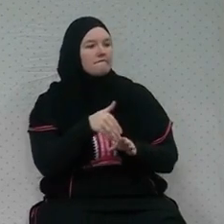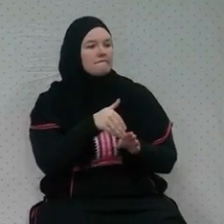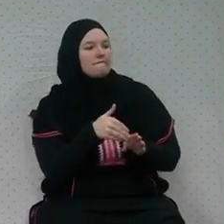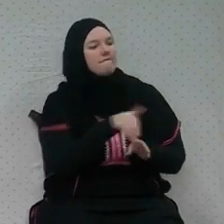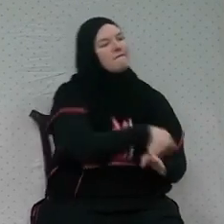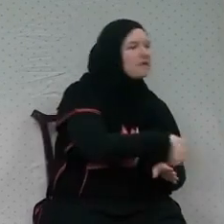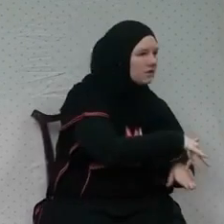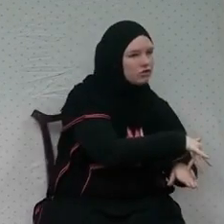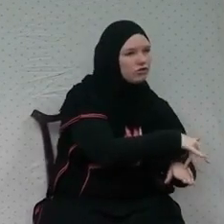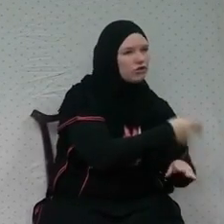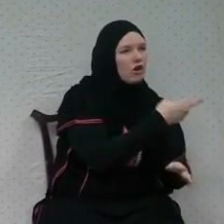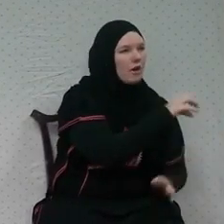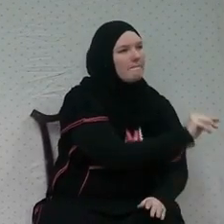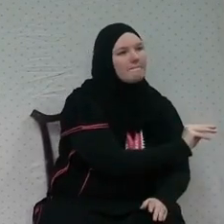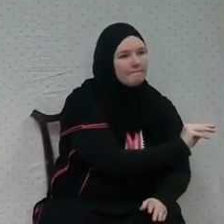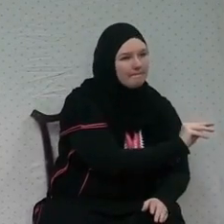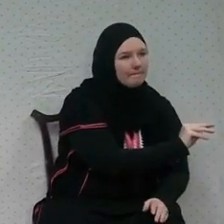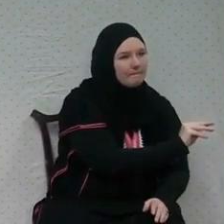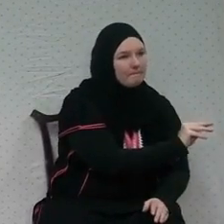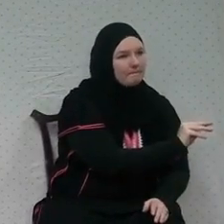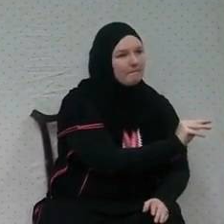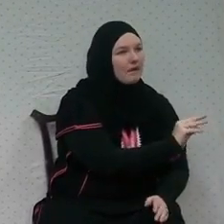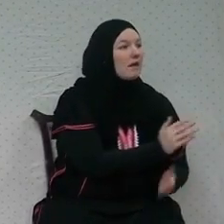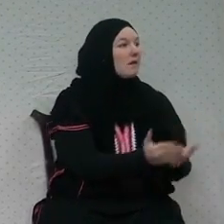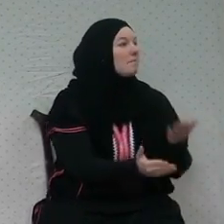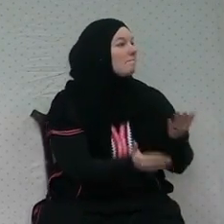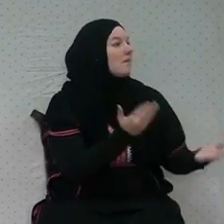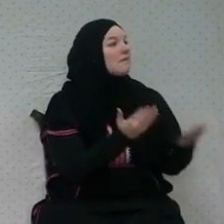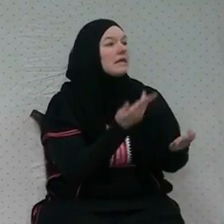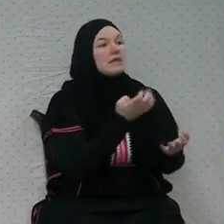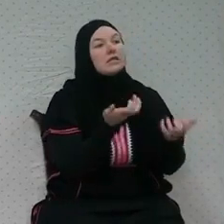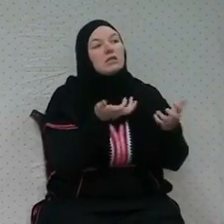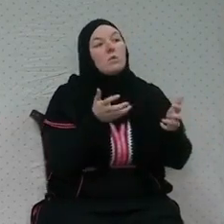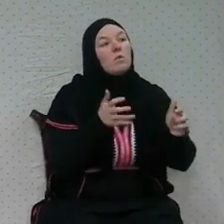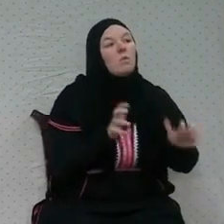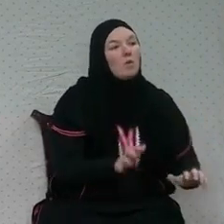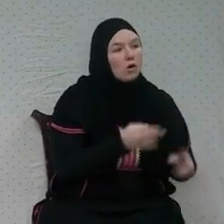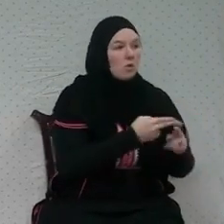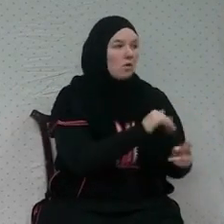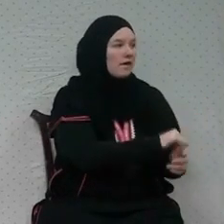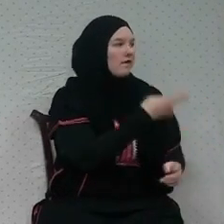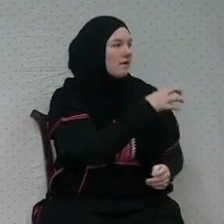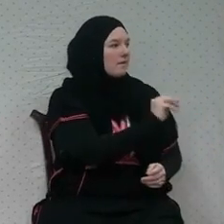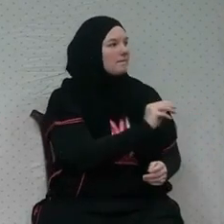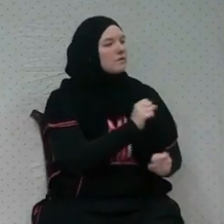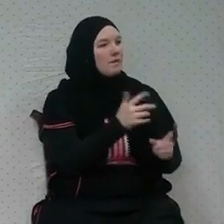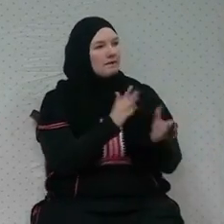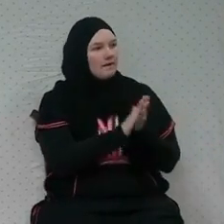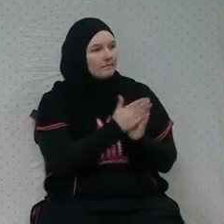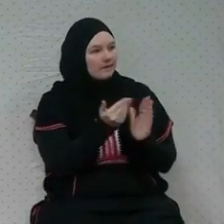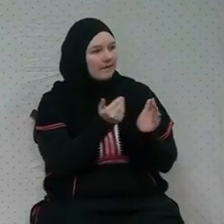haram, and he doesn't even want to observe or know that this is serious. So he gets